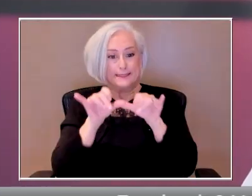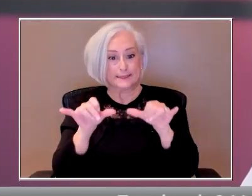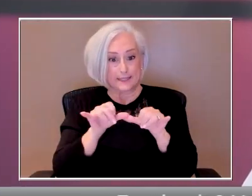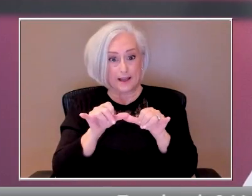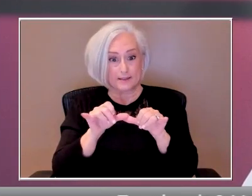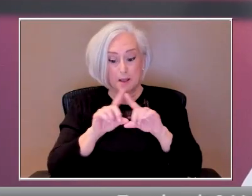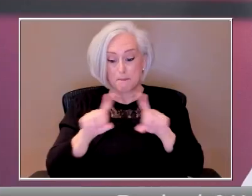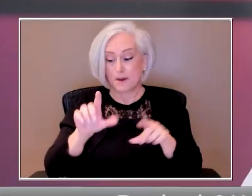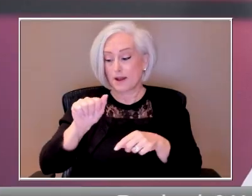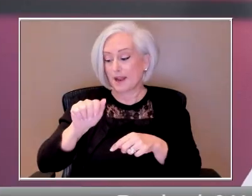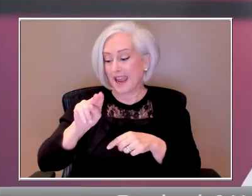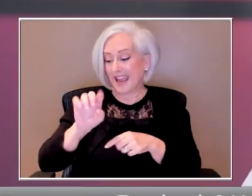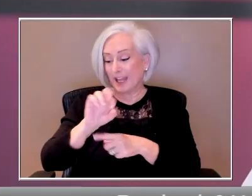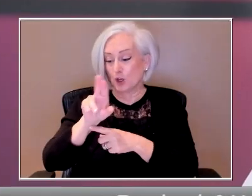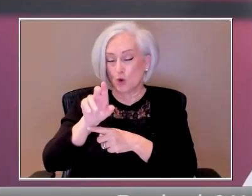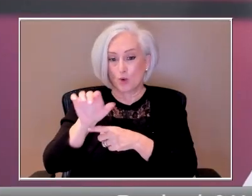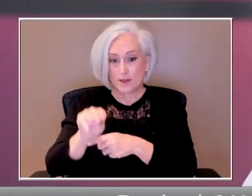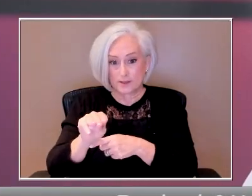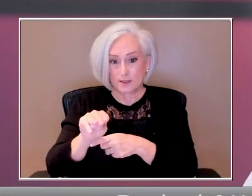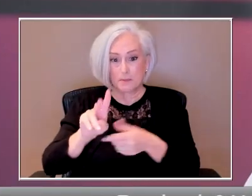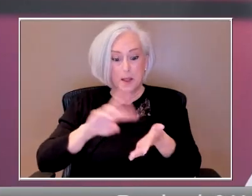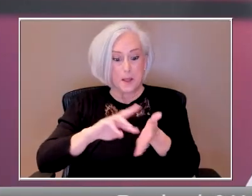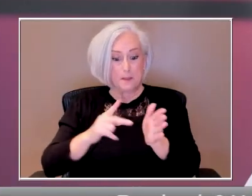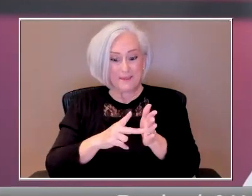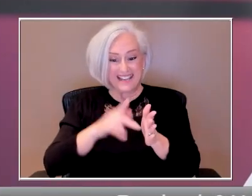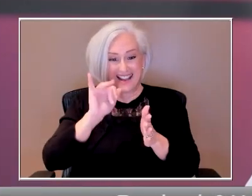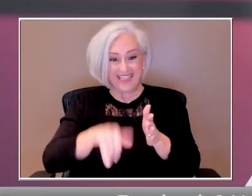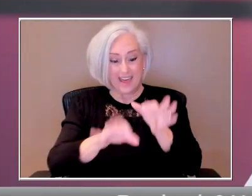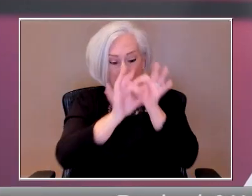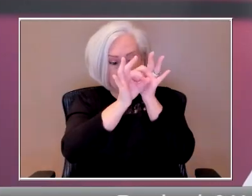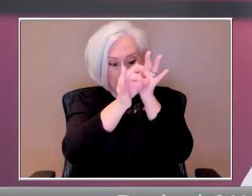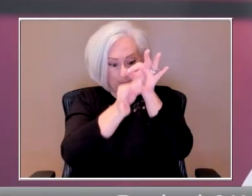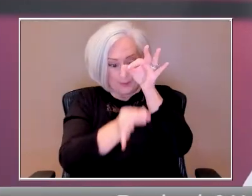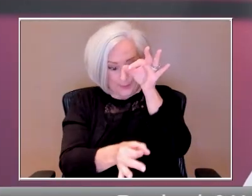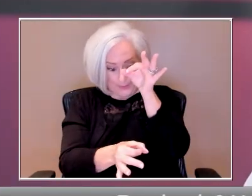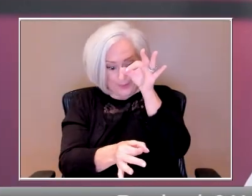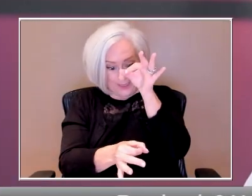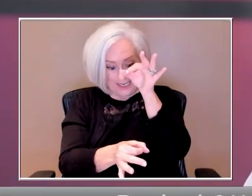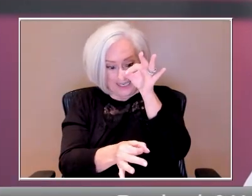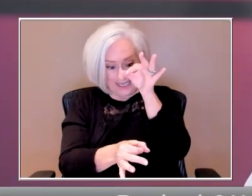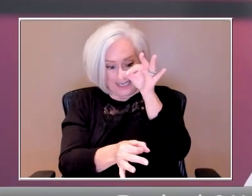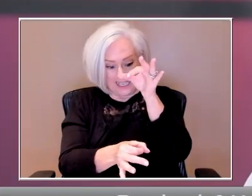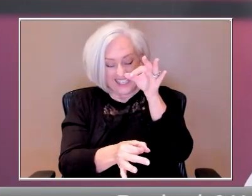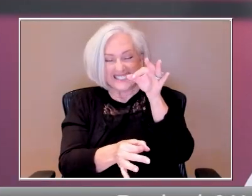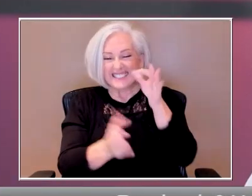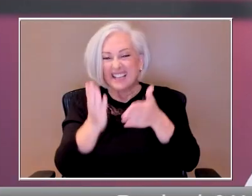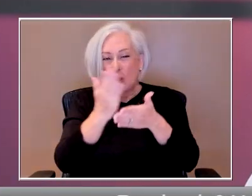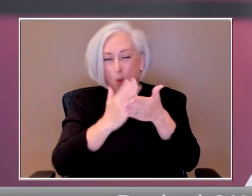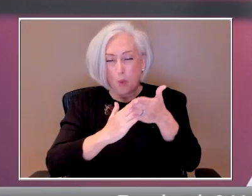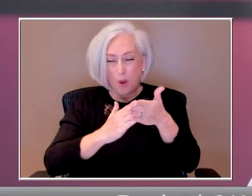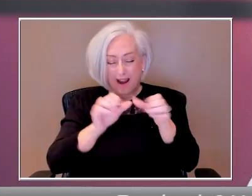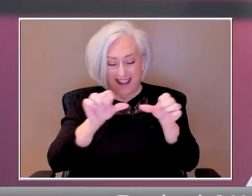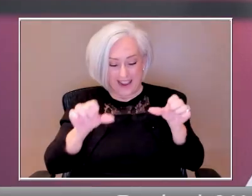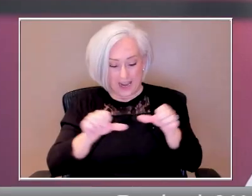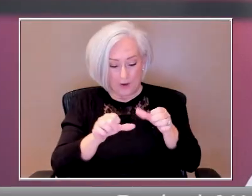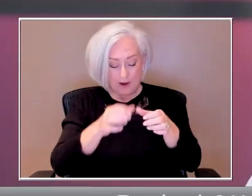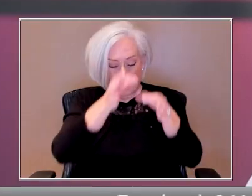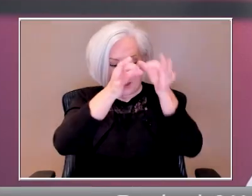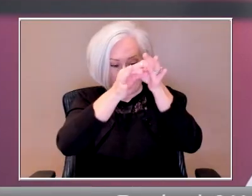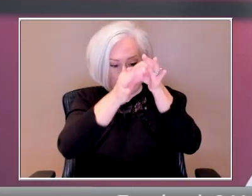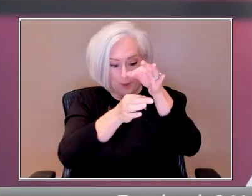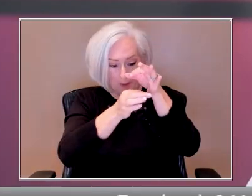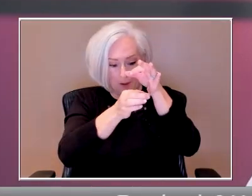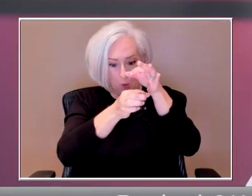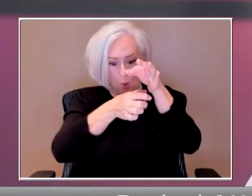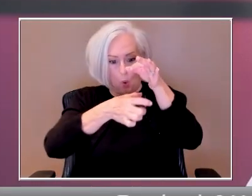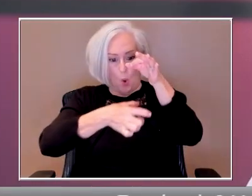a pathologic dilation of a vessel, and so the normal aortic root in someone Luke's size would be